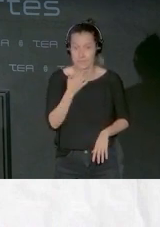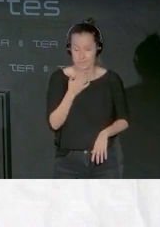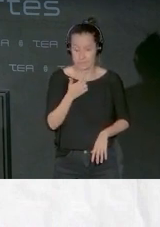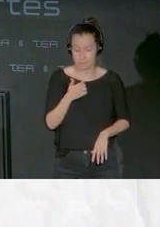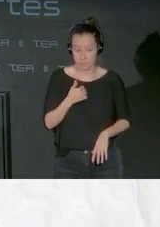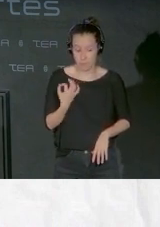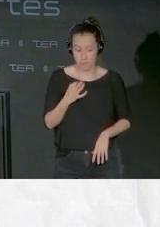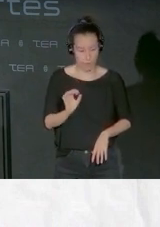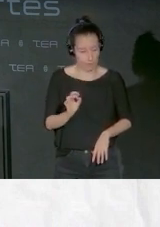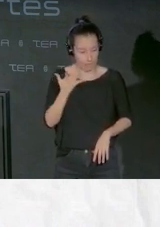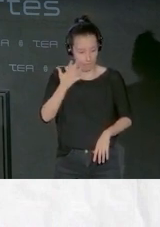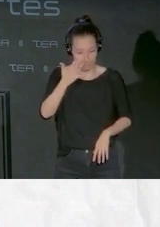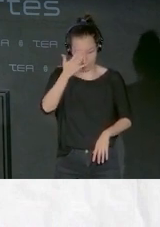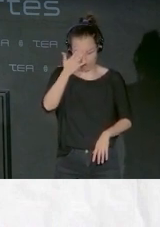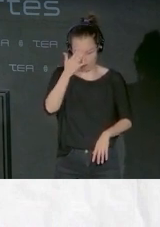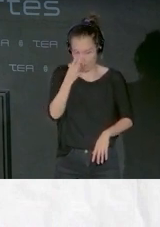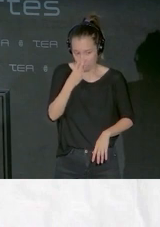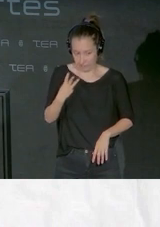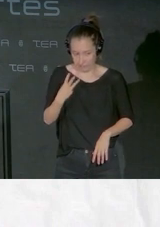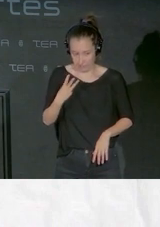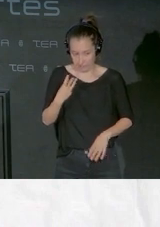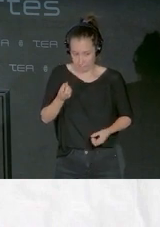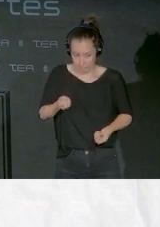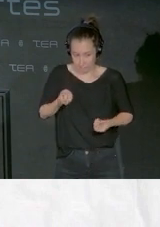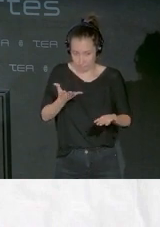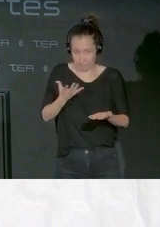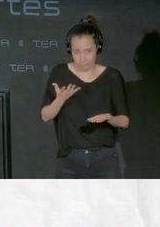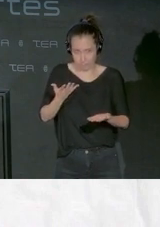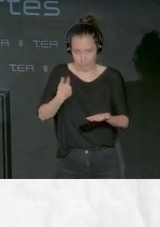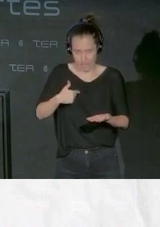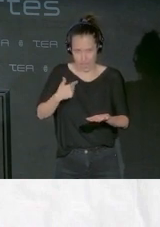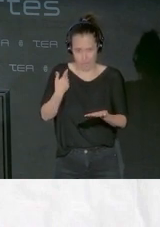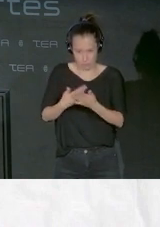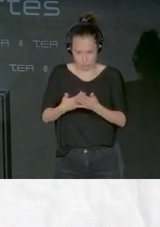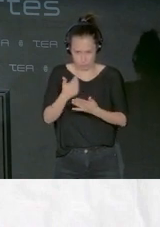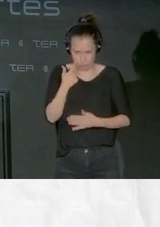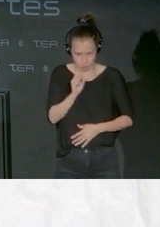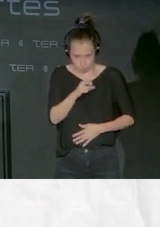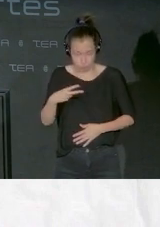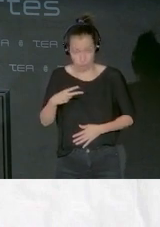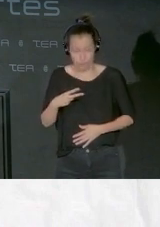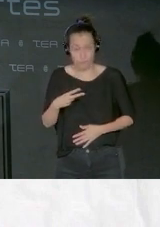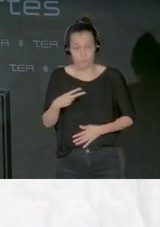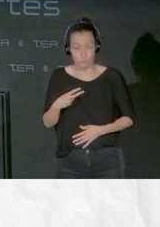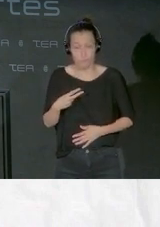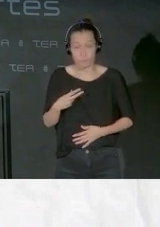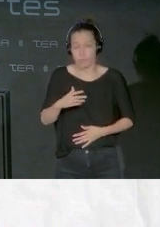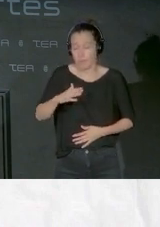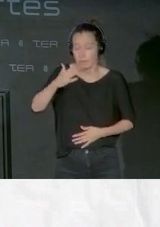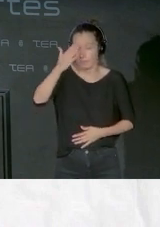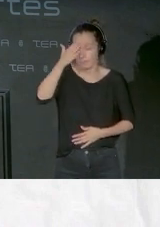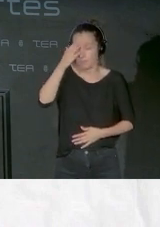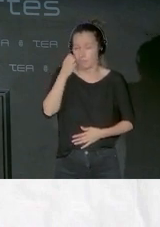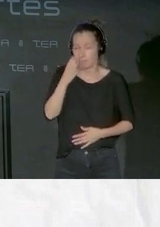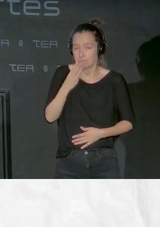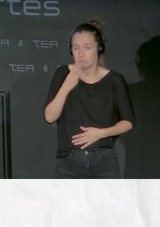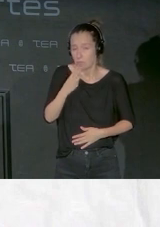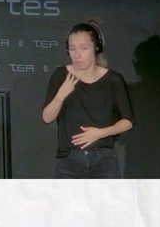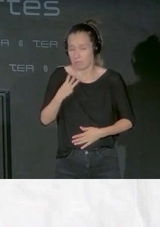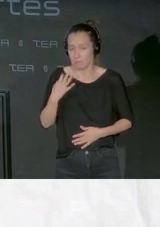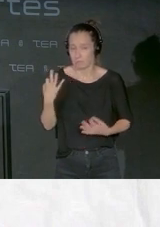found is that there are lots of developments that are really sort of strengthening the online environment and the